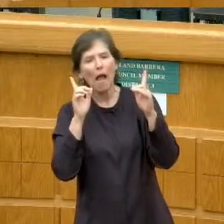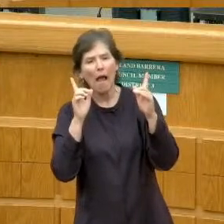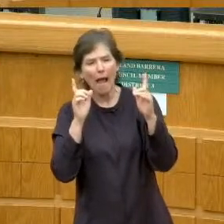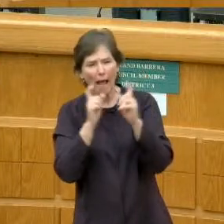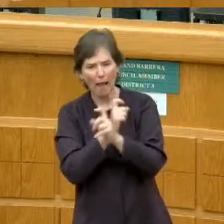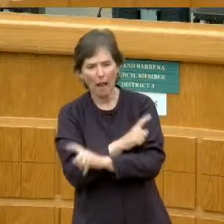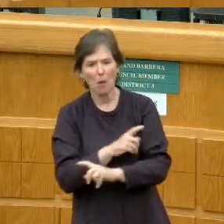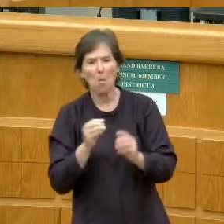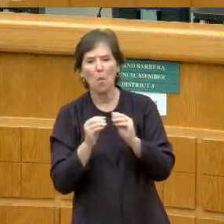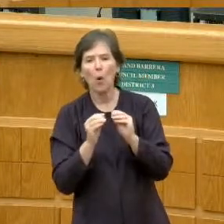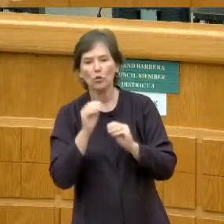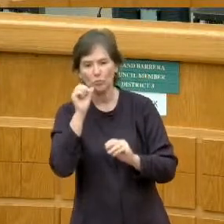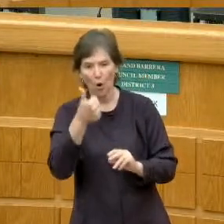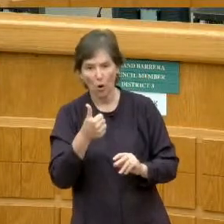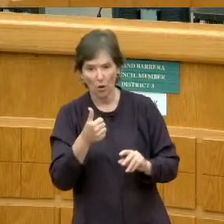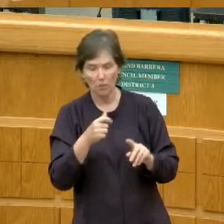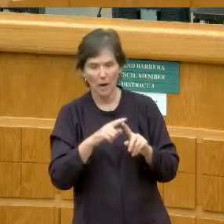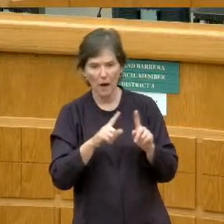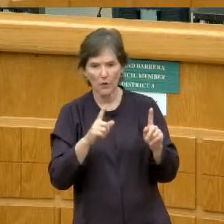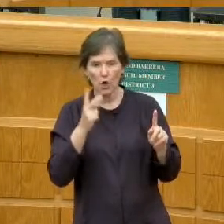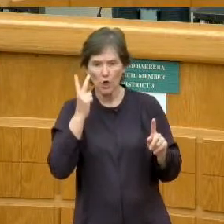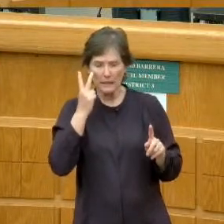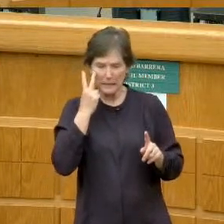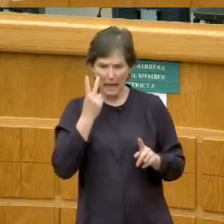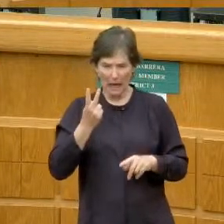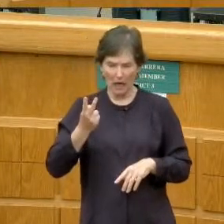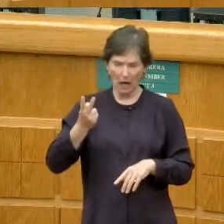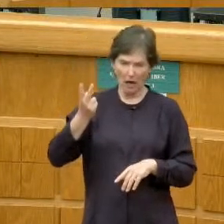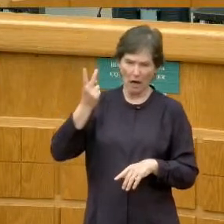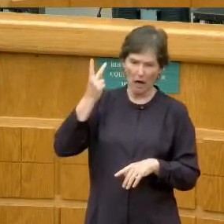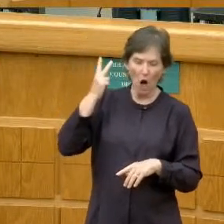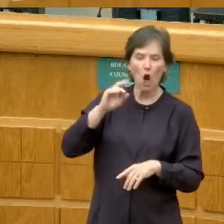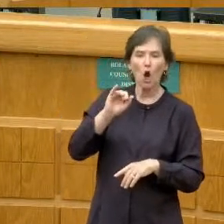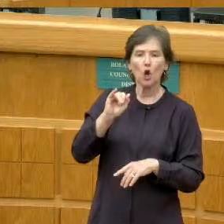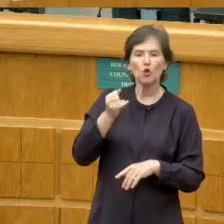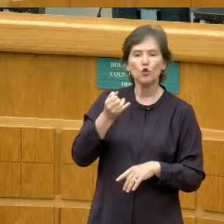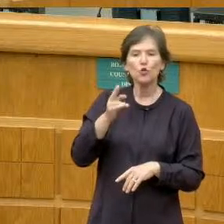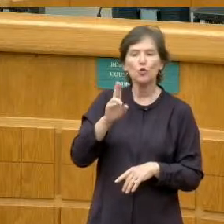take out that 502 number on July 22nd,